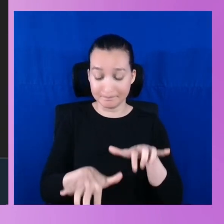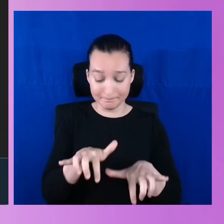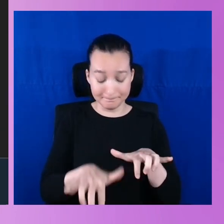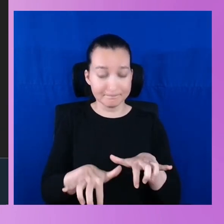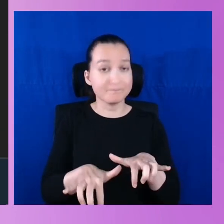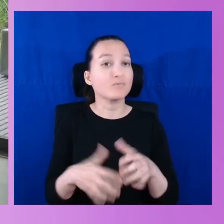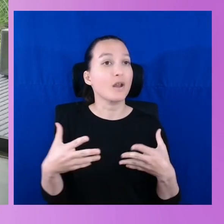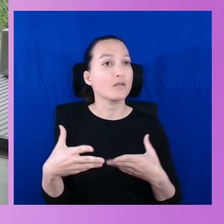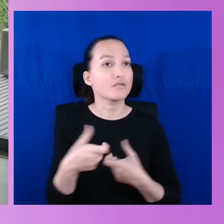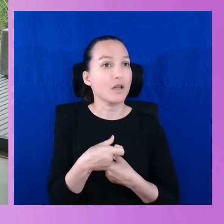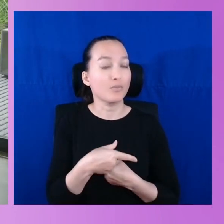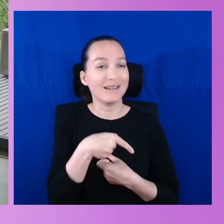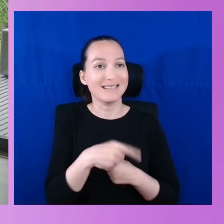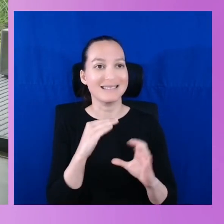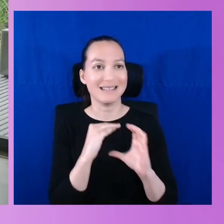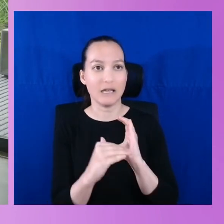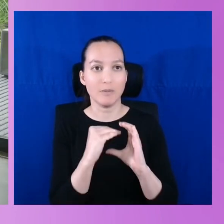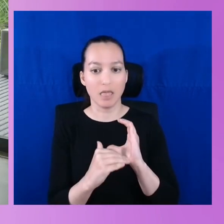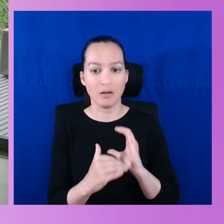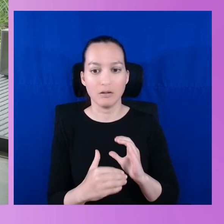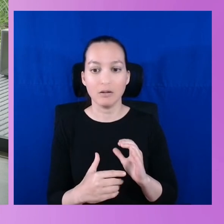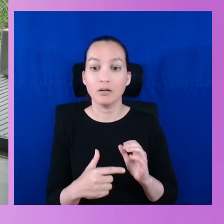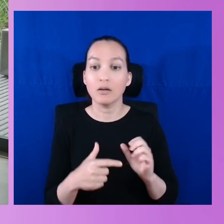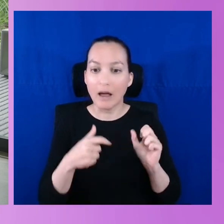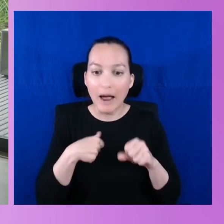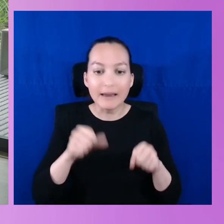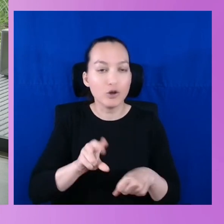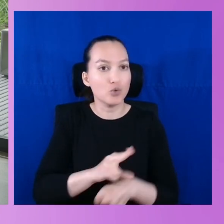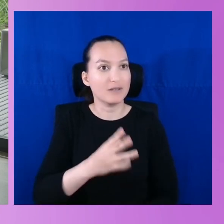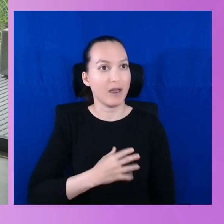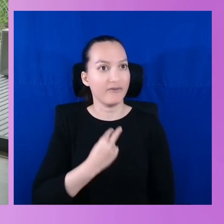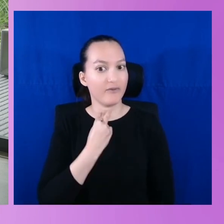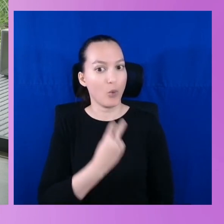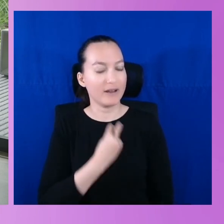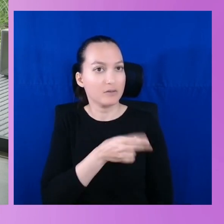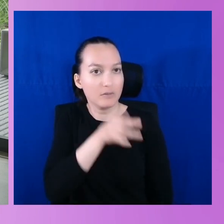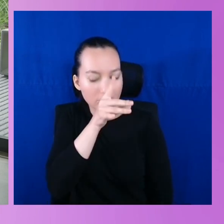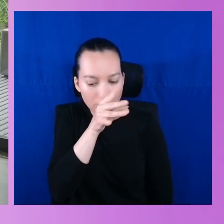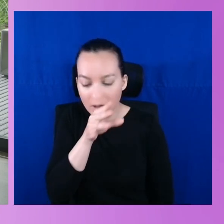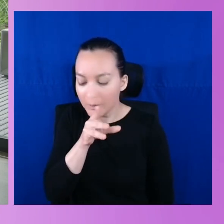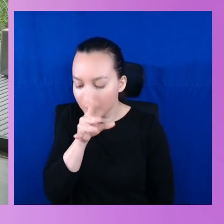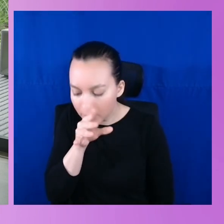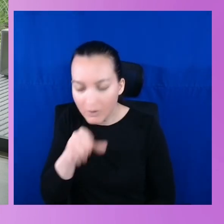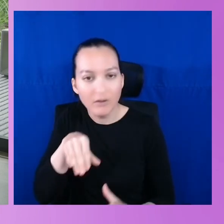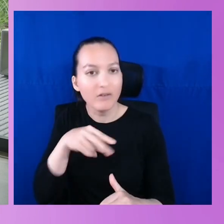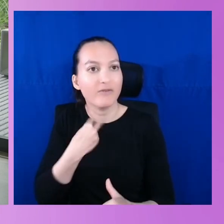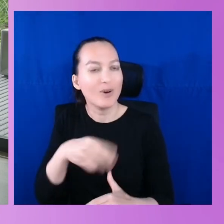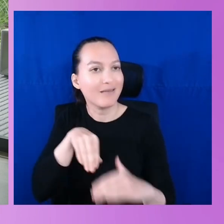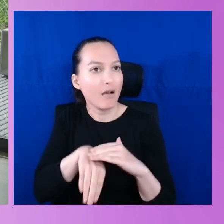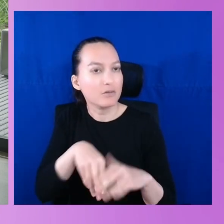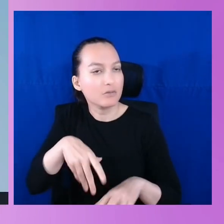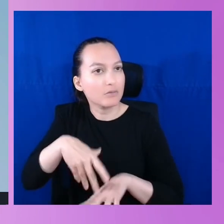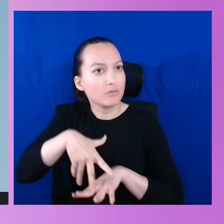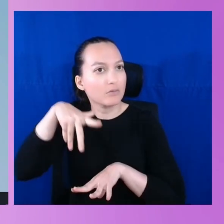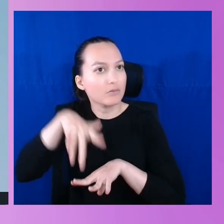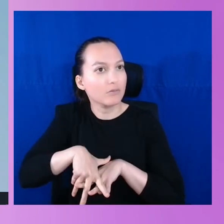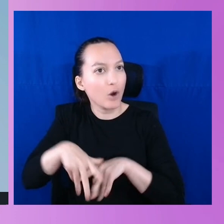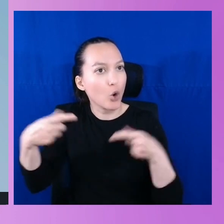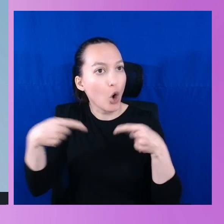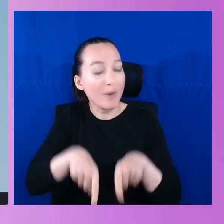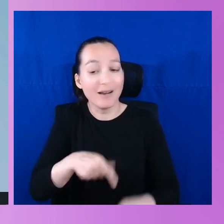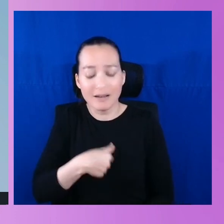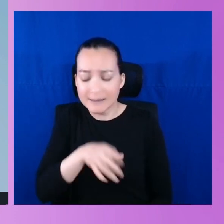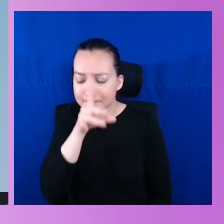summarize this email. I'm able to really use my voice through the microphone and voice access that's built into Copilot. I say, tell me